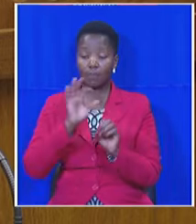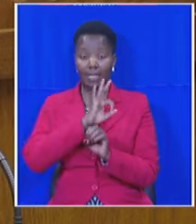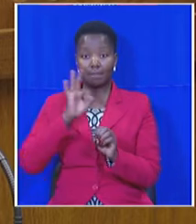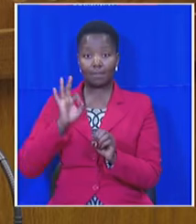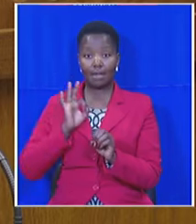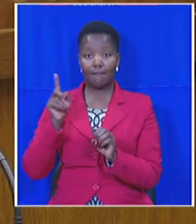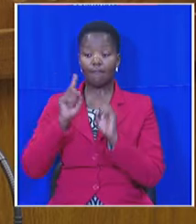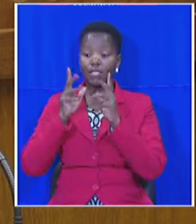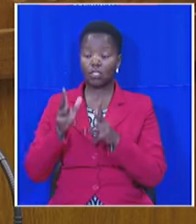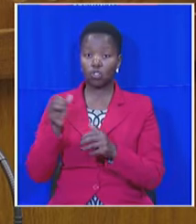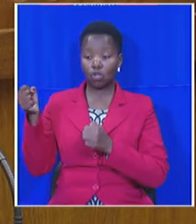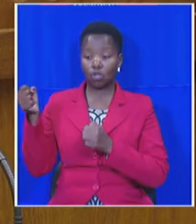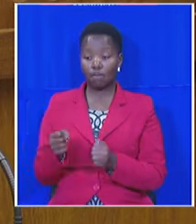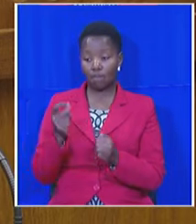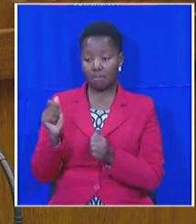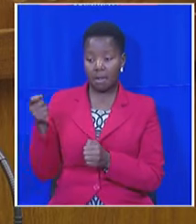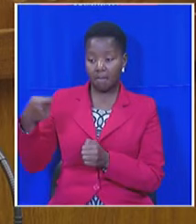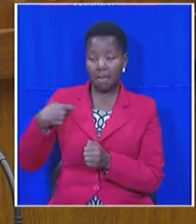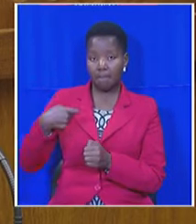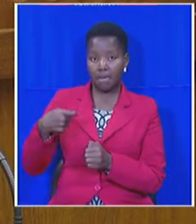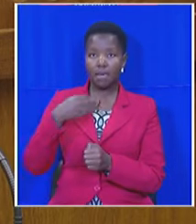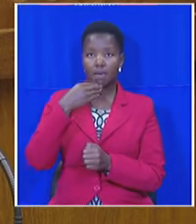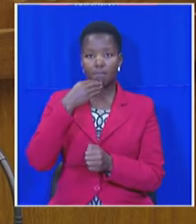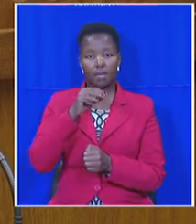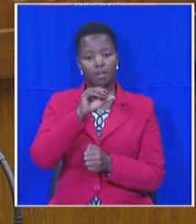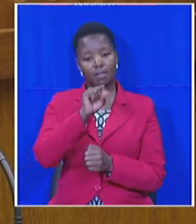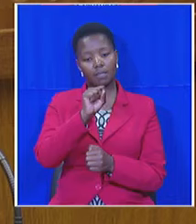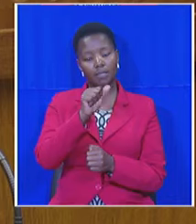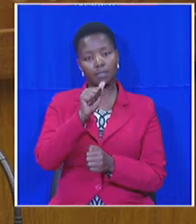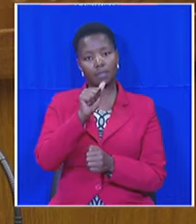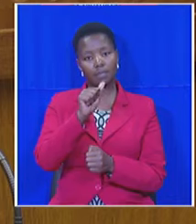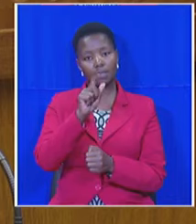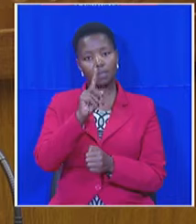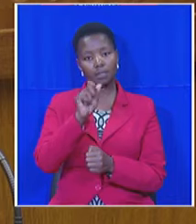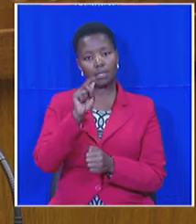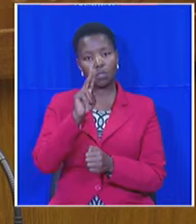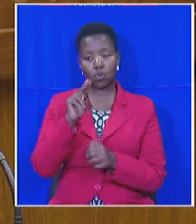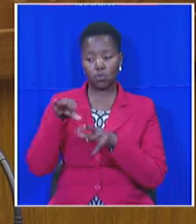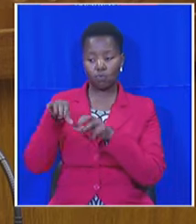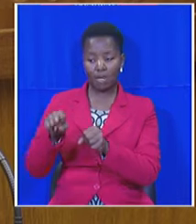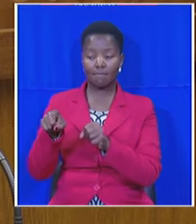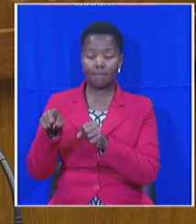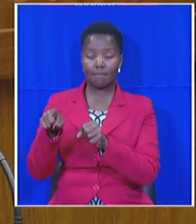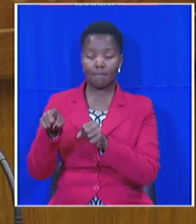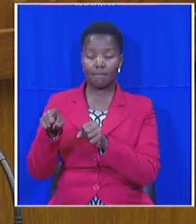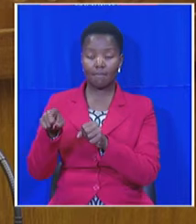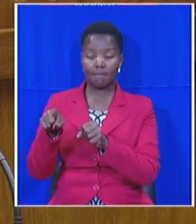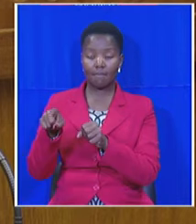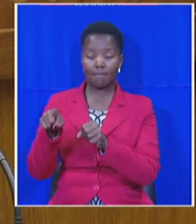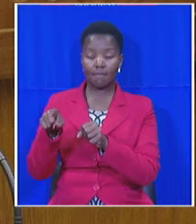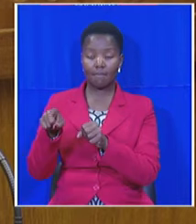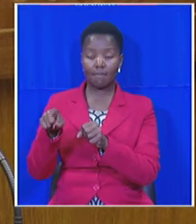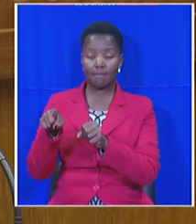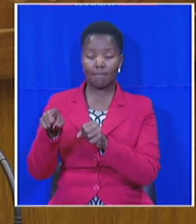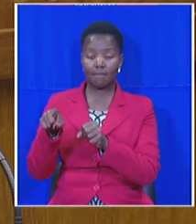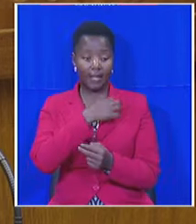9 provincial departments have been captured by SAT2, and if the Minister doesn't limit the power of SAT2 immediately, the government